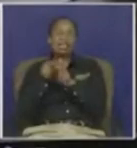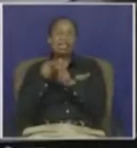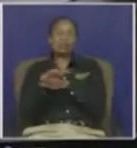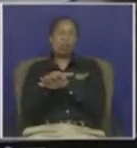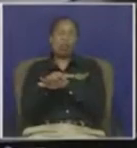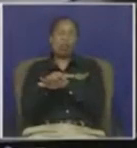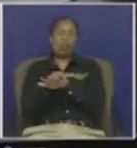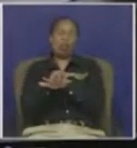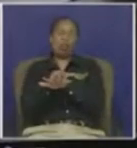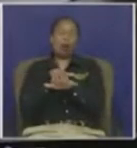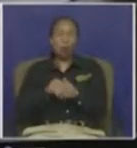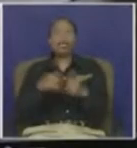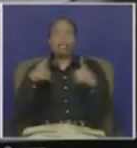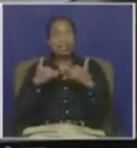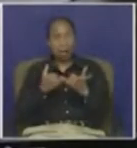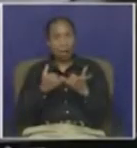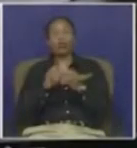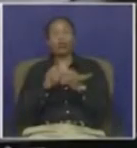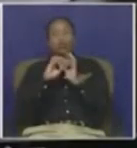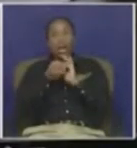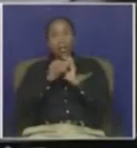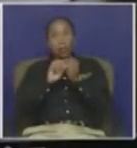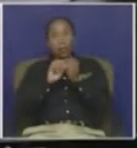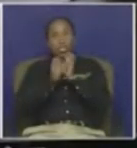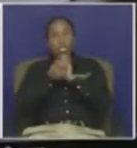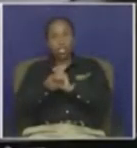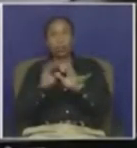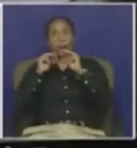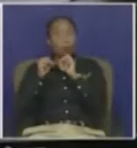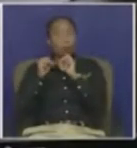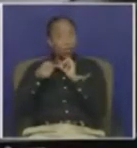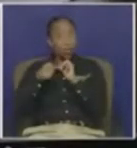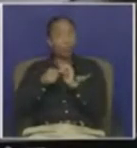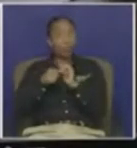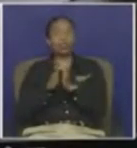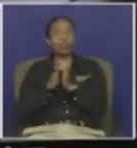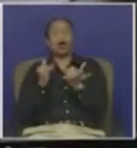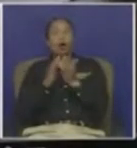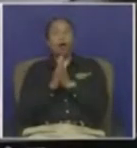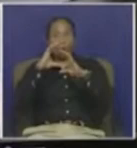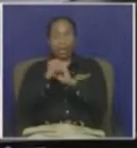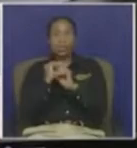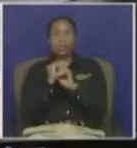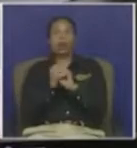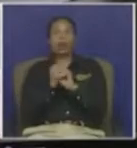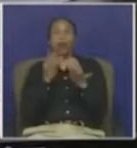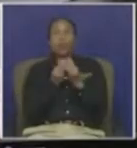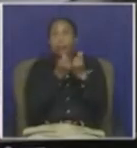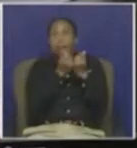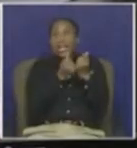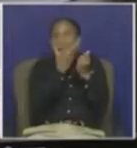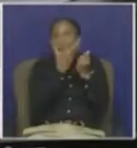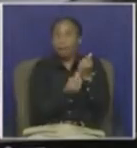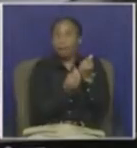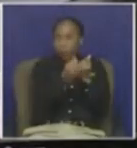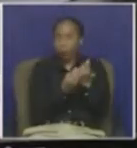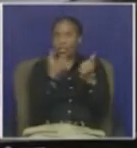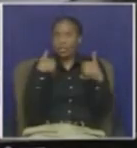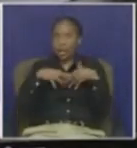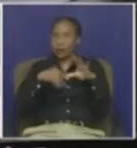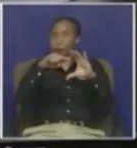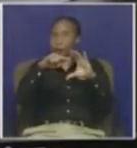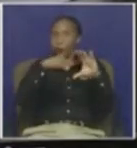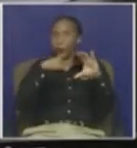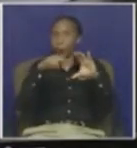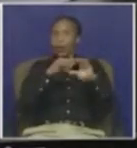target. So the management of Transnet is going to be focusing in with the money that is now starting to flow in on the 1st of